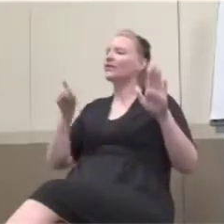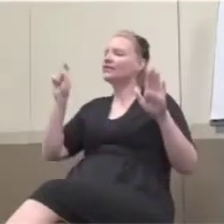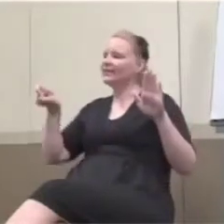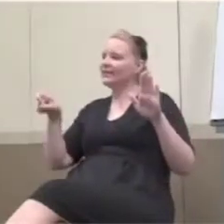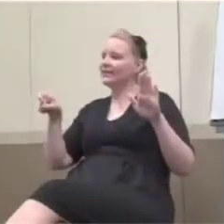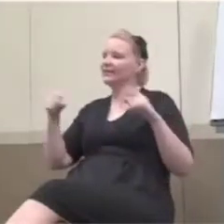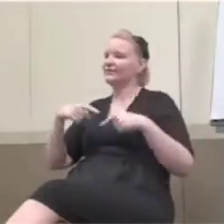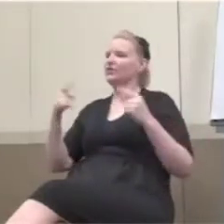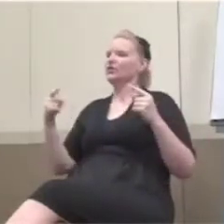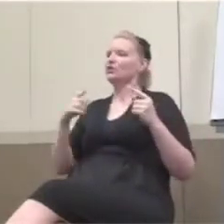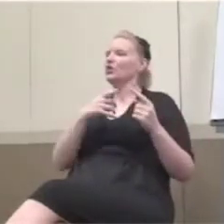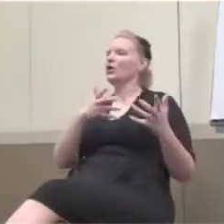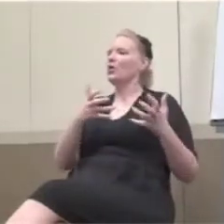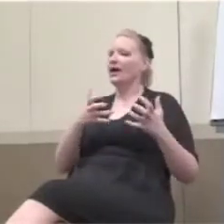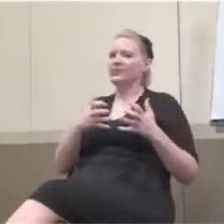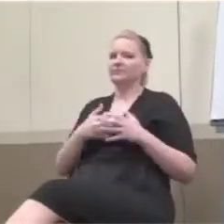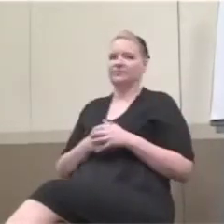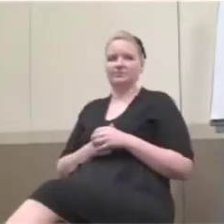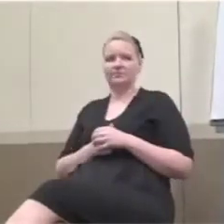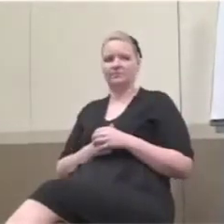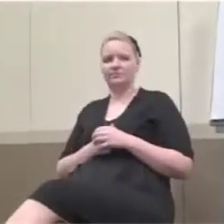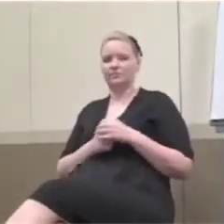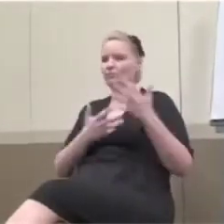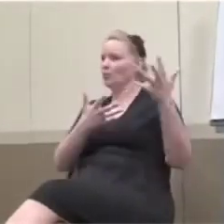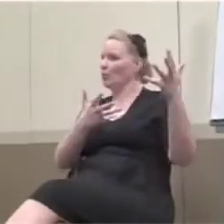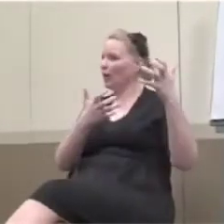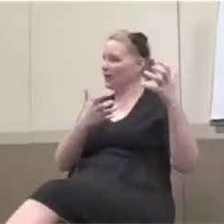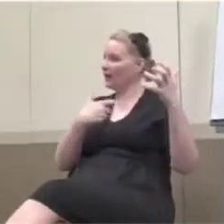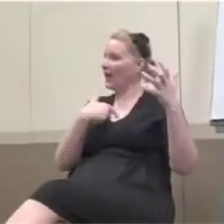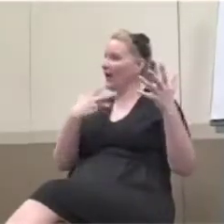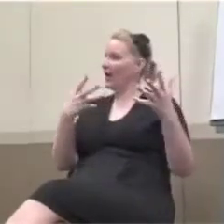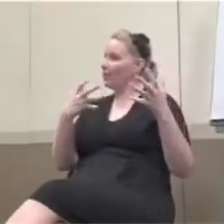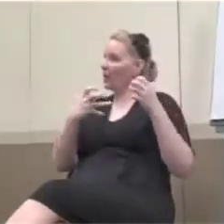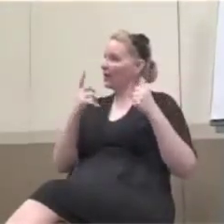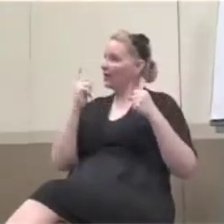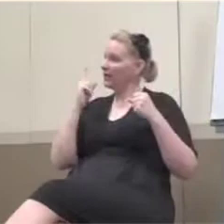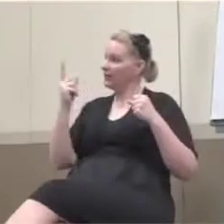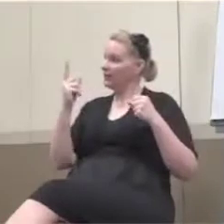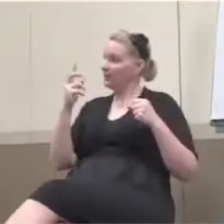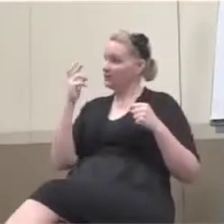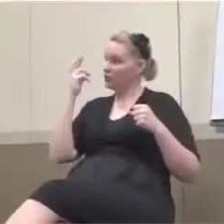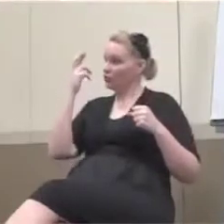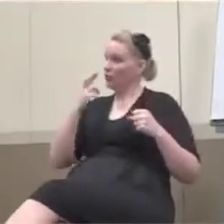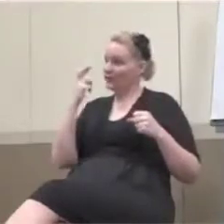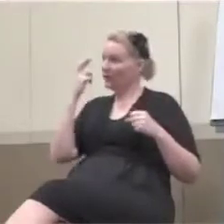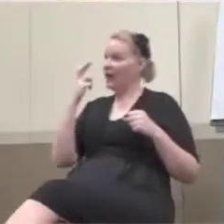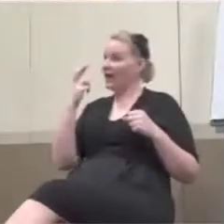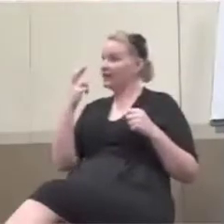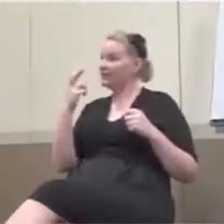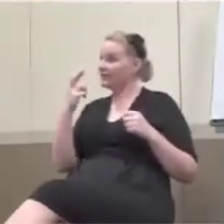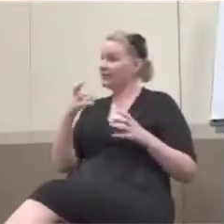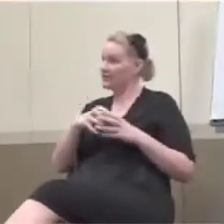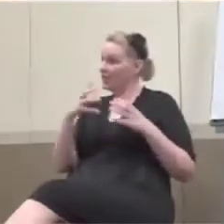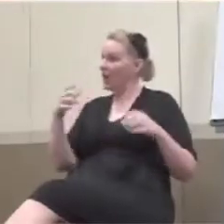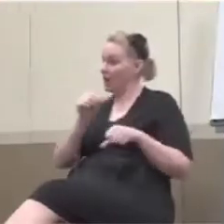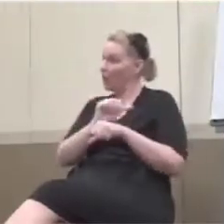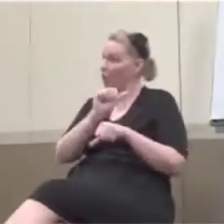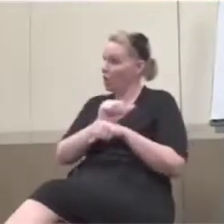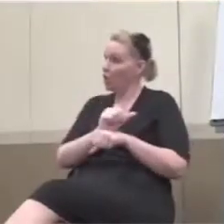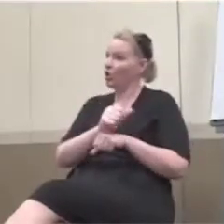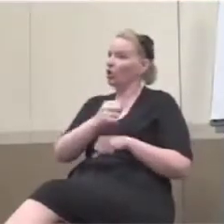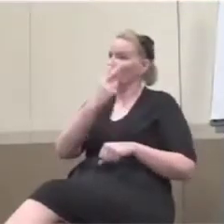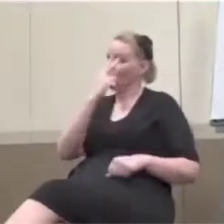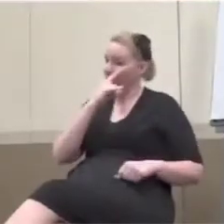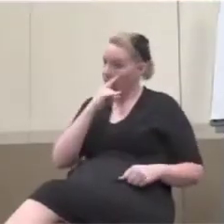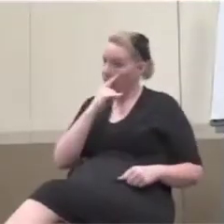your wants. What was on your want? I want him to just realize that it's a lot of work being home with